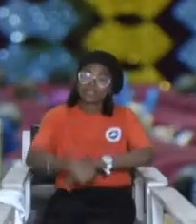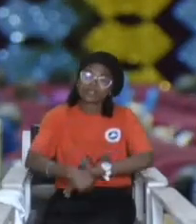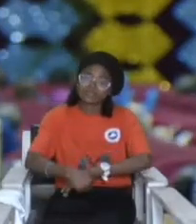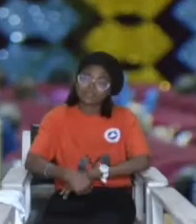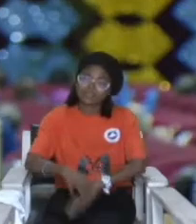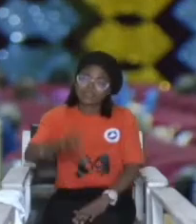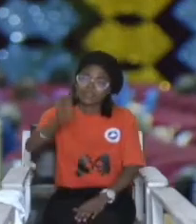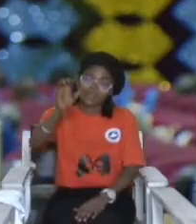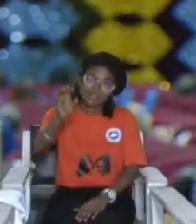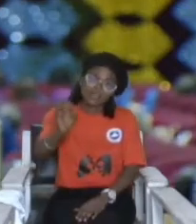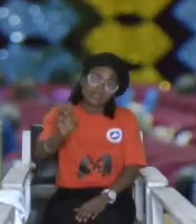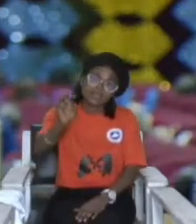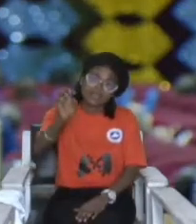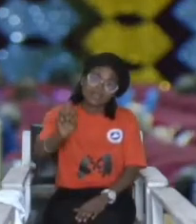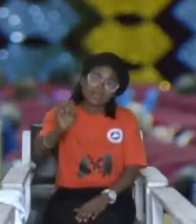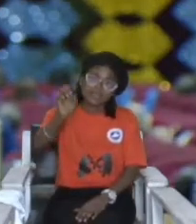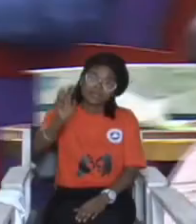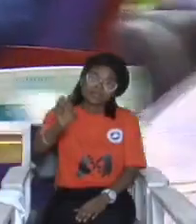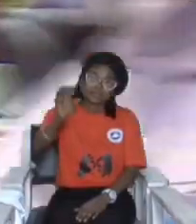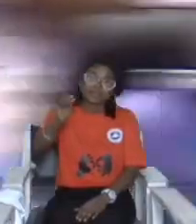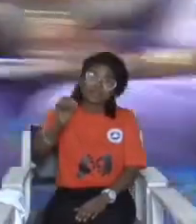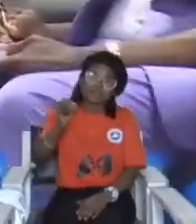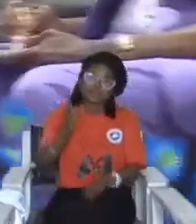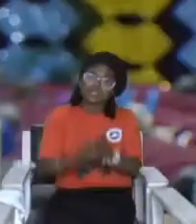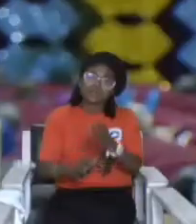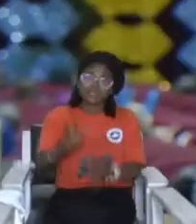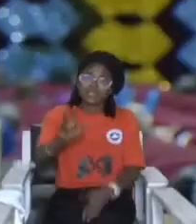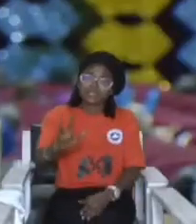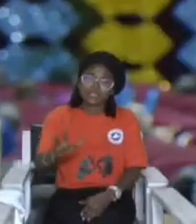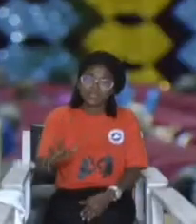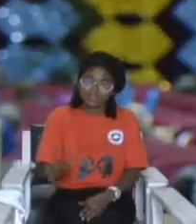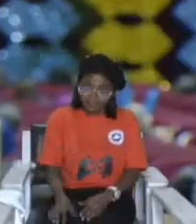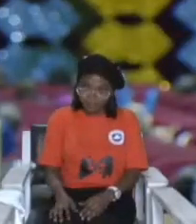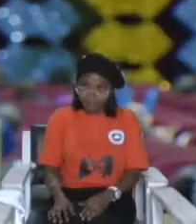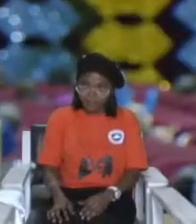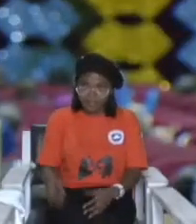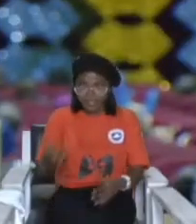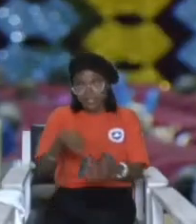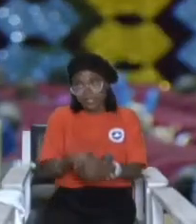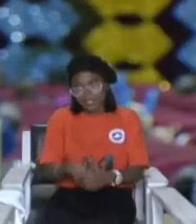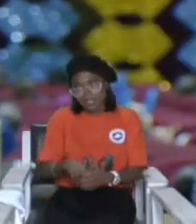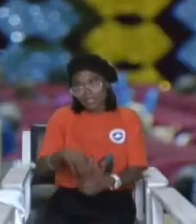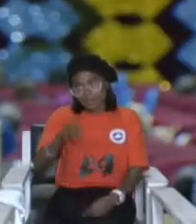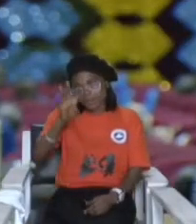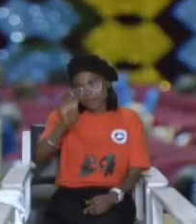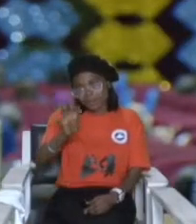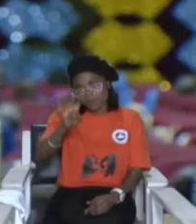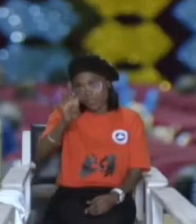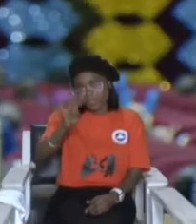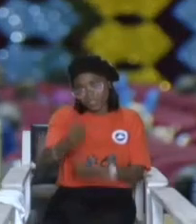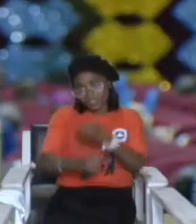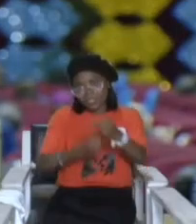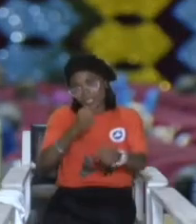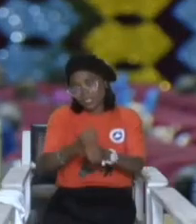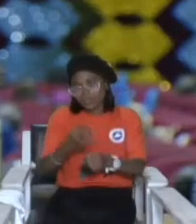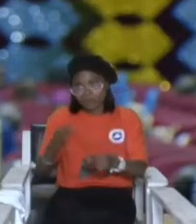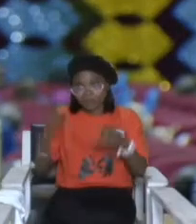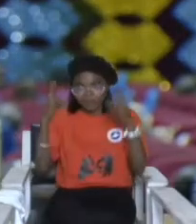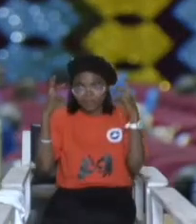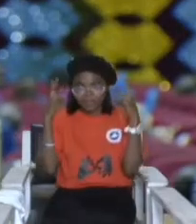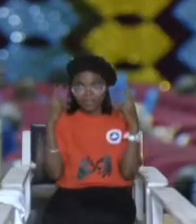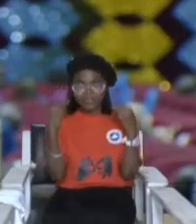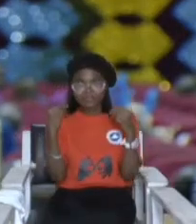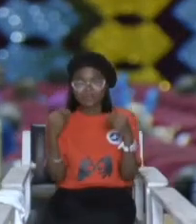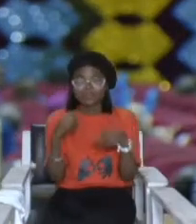Exodus chapter 3, as Moses, in the 40th year of his wilderness experience, was